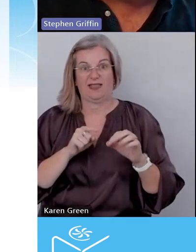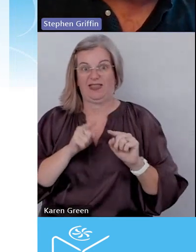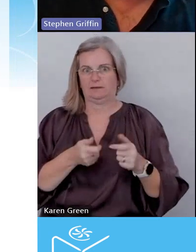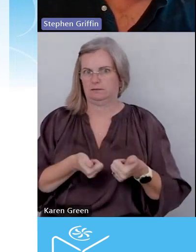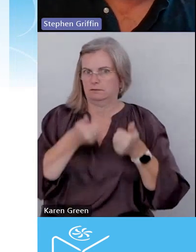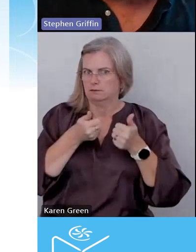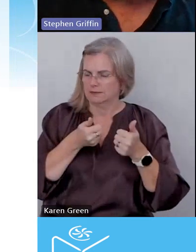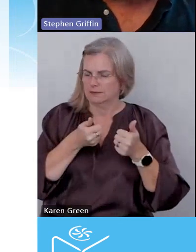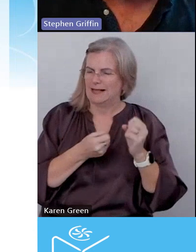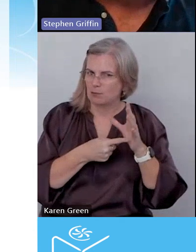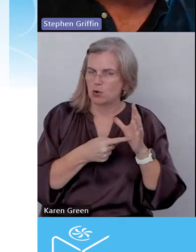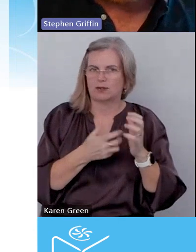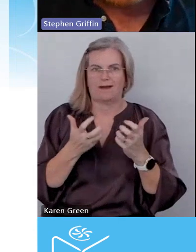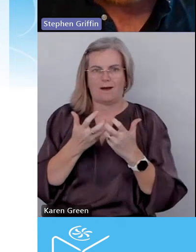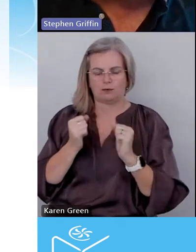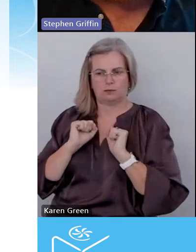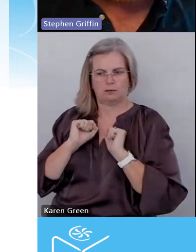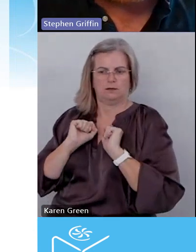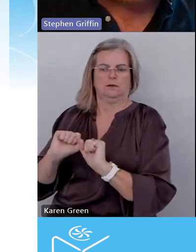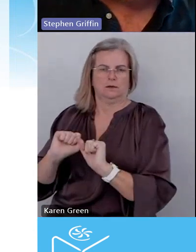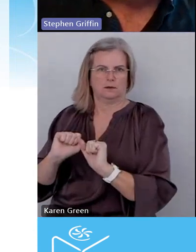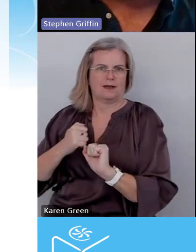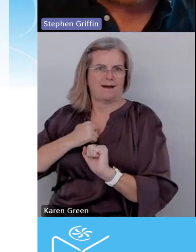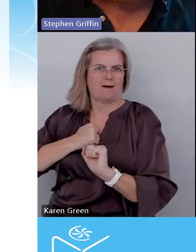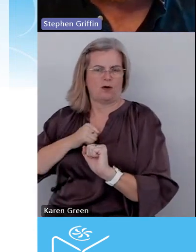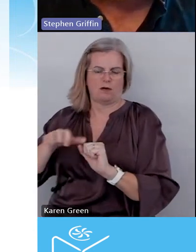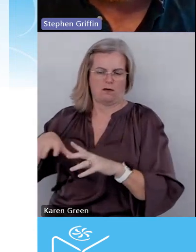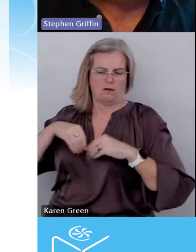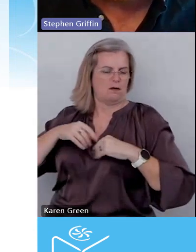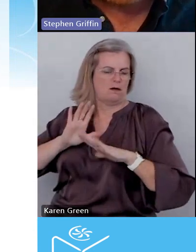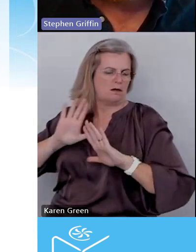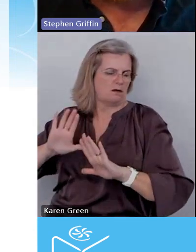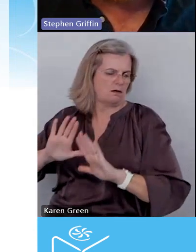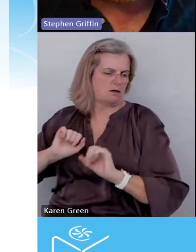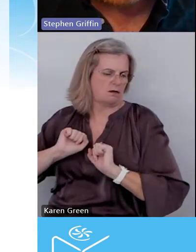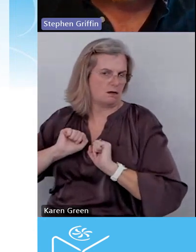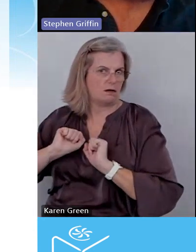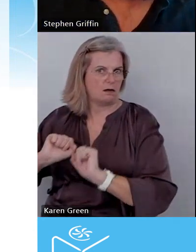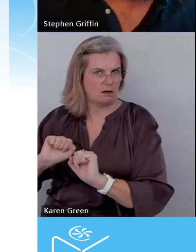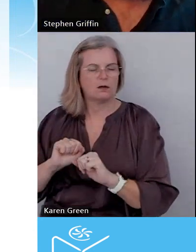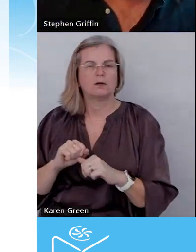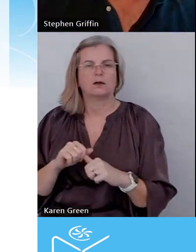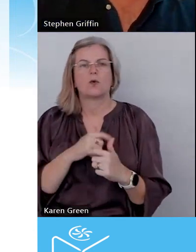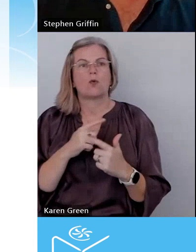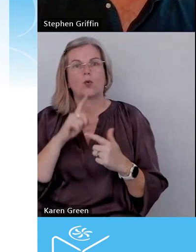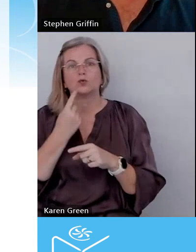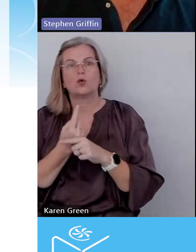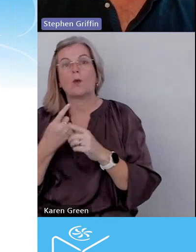strategy that includes both our vaccination programs as well as improving indoor air quality.